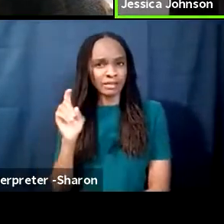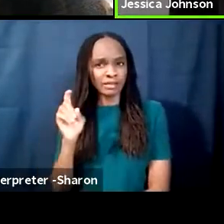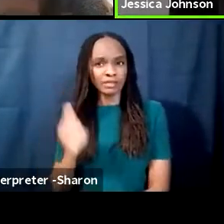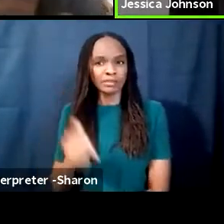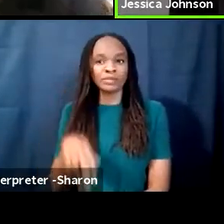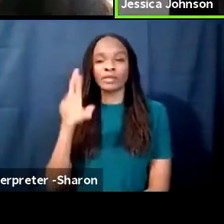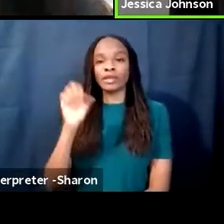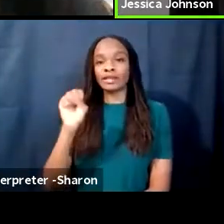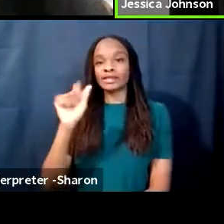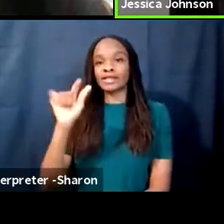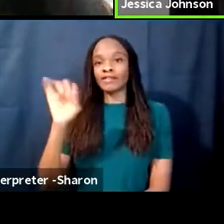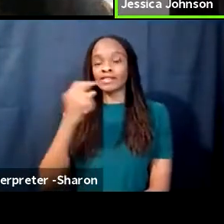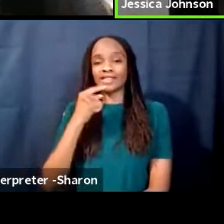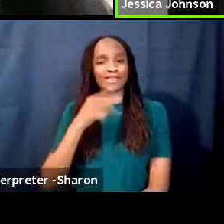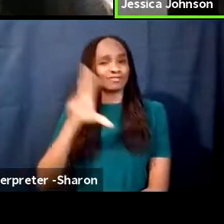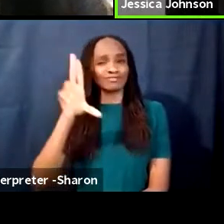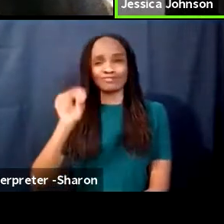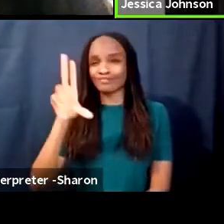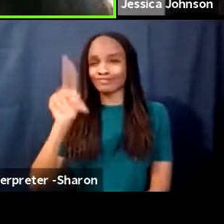Absolutely not.